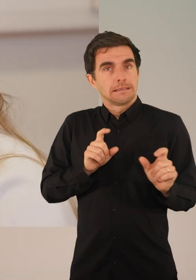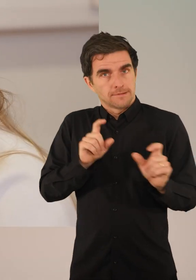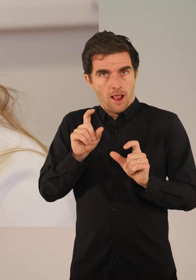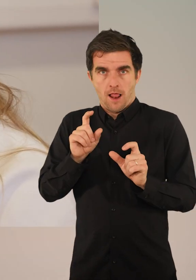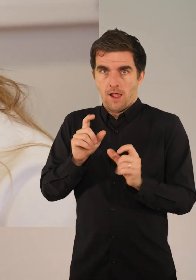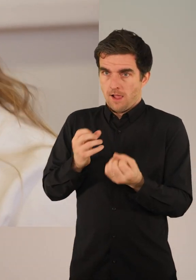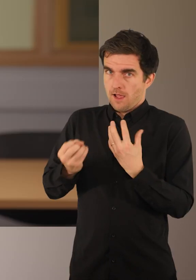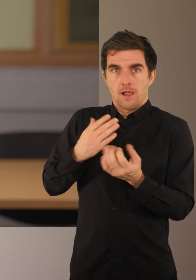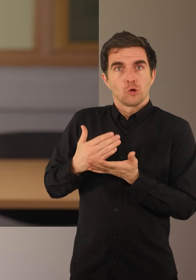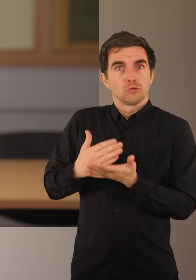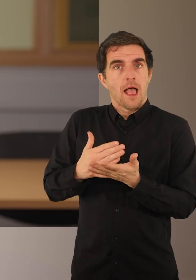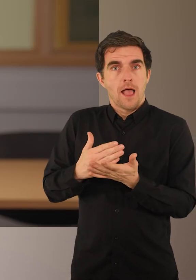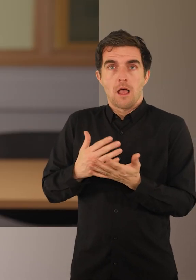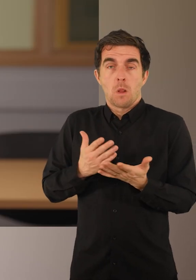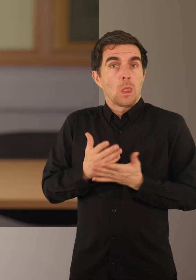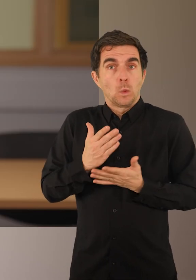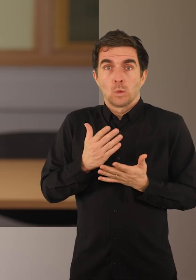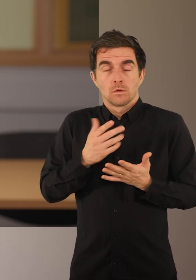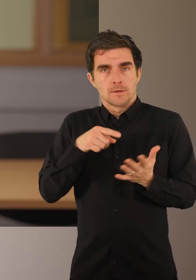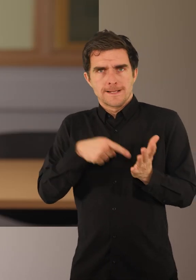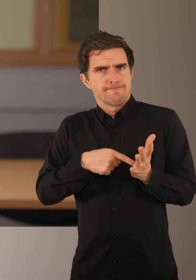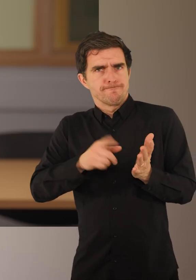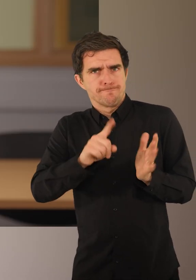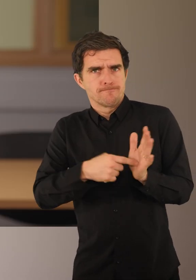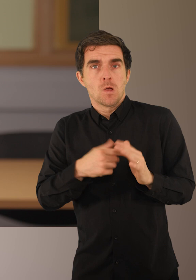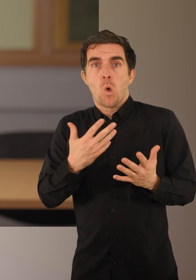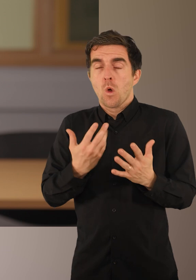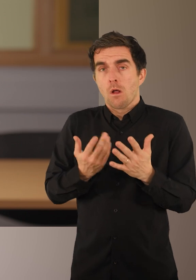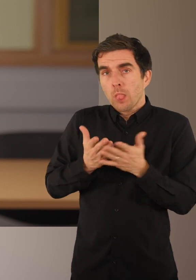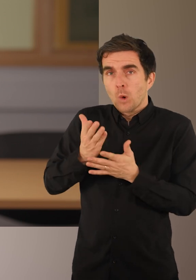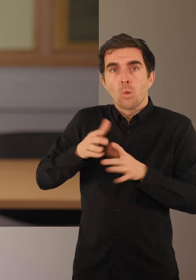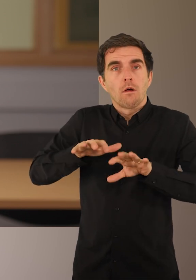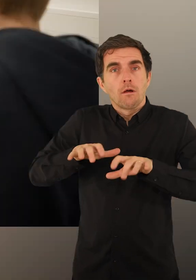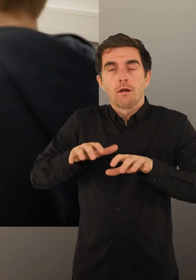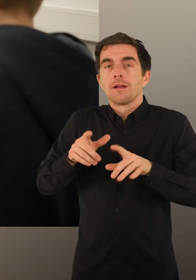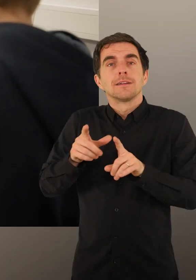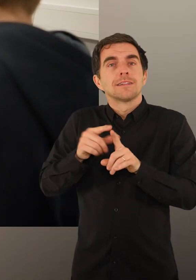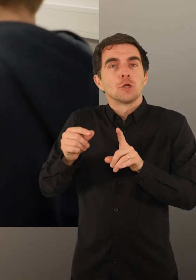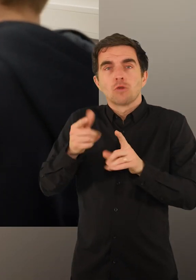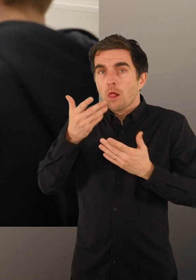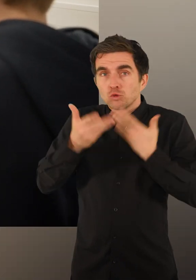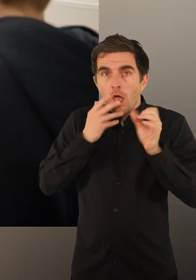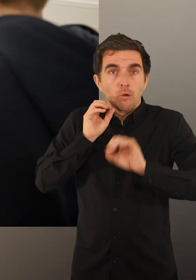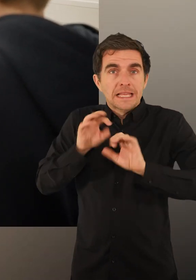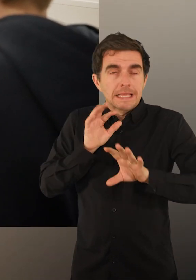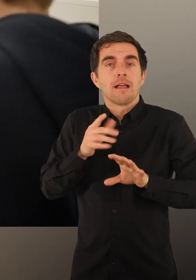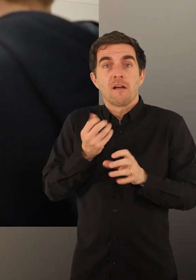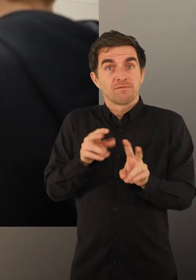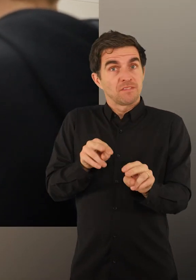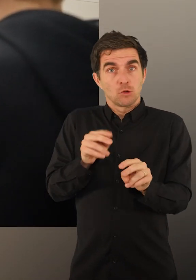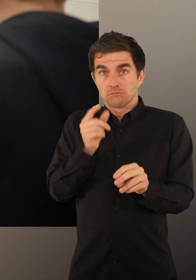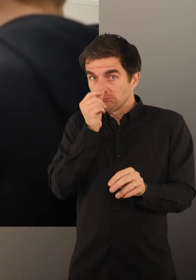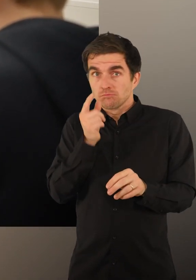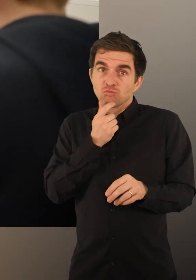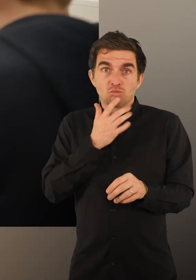comfortable. They can still share their experience of the service either by doing a case study or something called a digital story. This